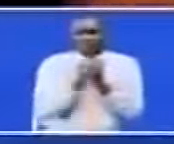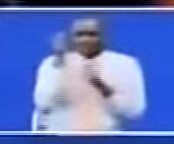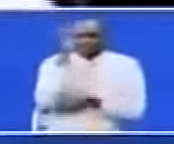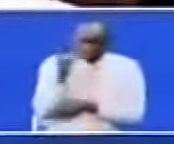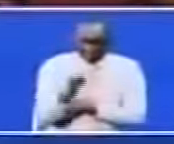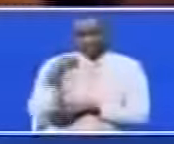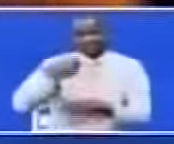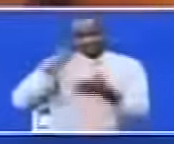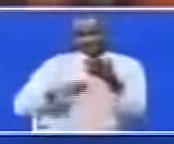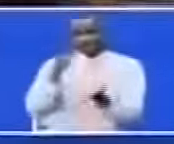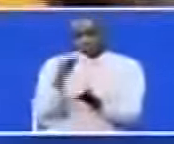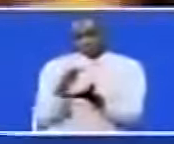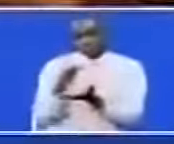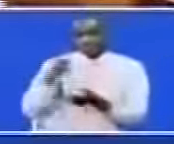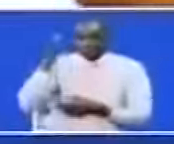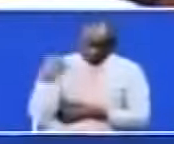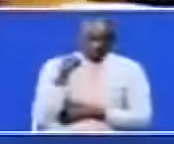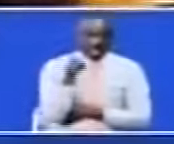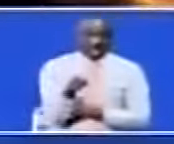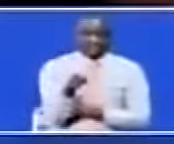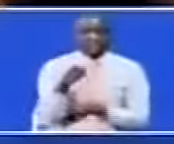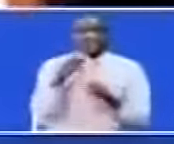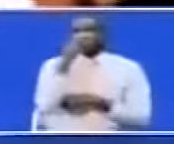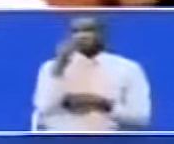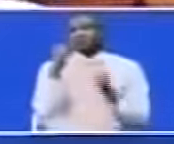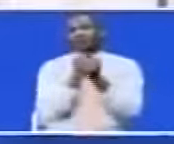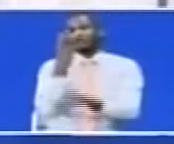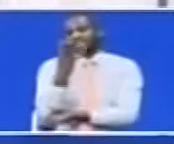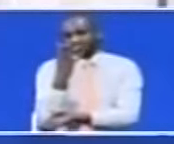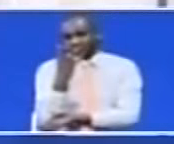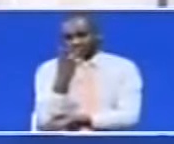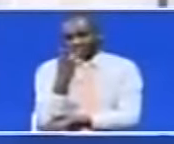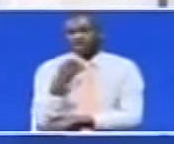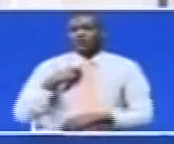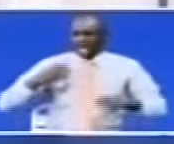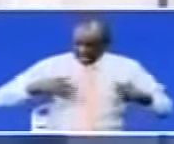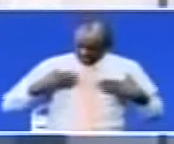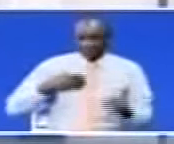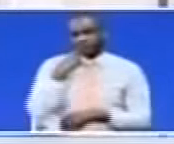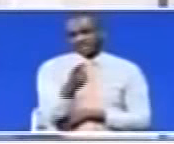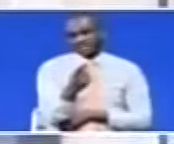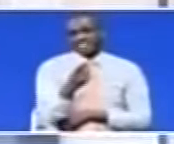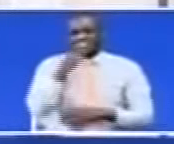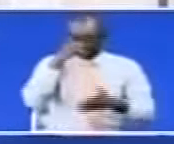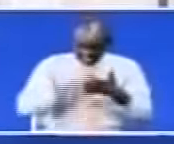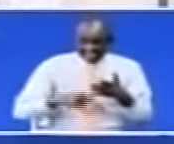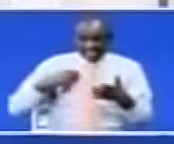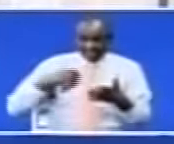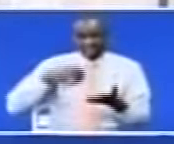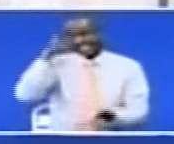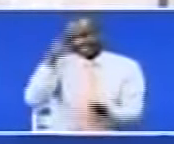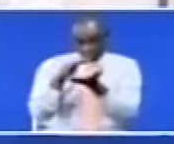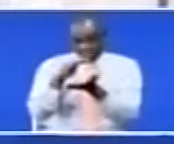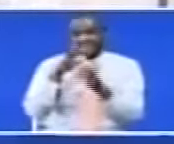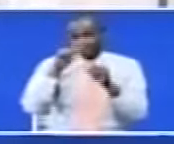50% excise tax imposed on the product in 2014. Very glad to note that the taxes have been